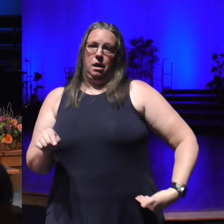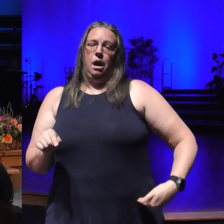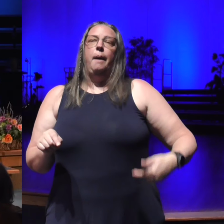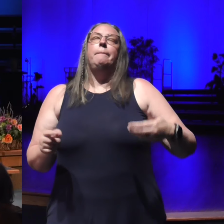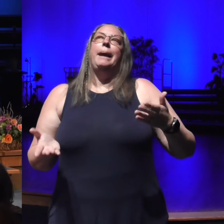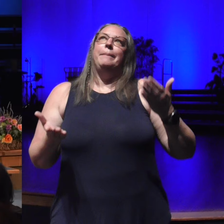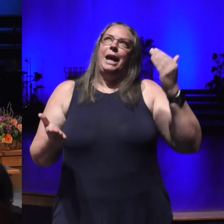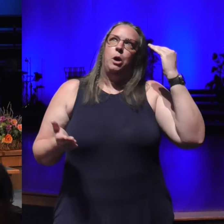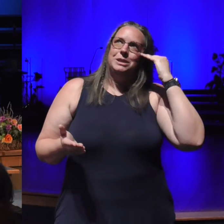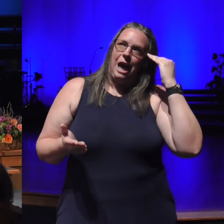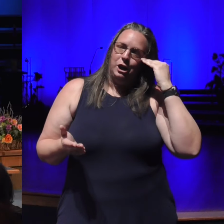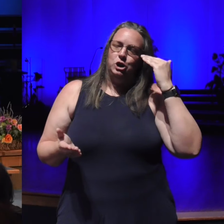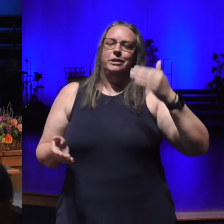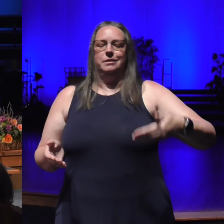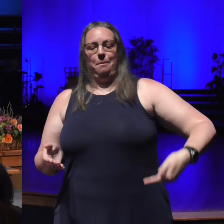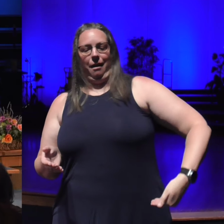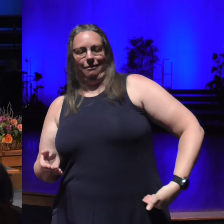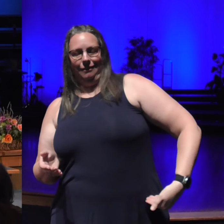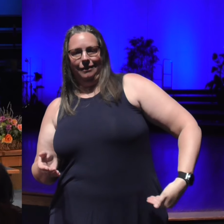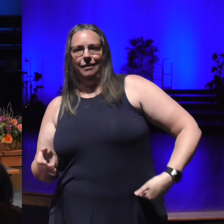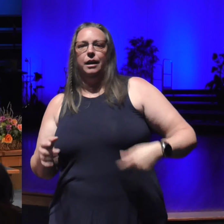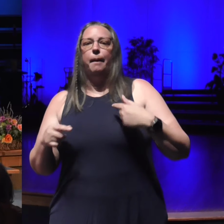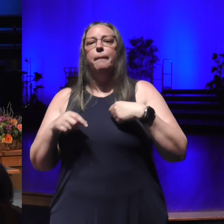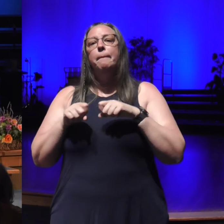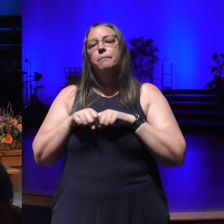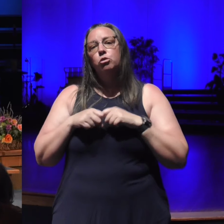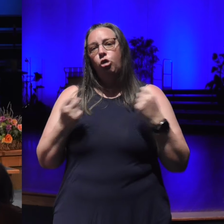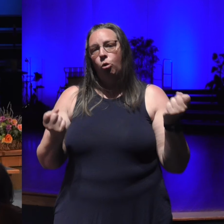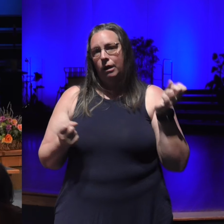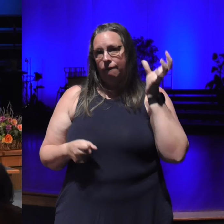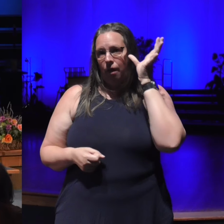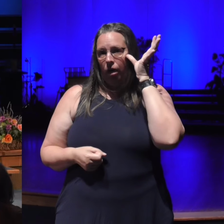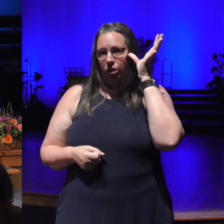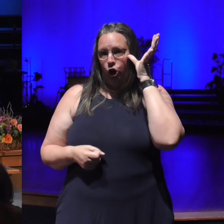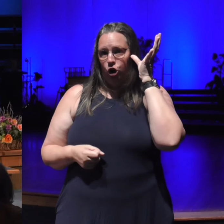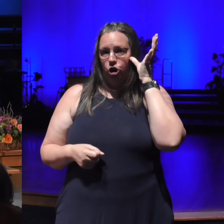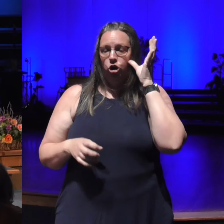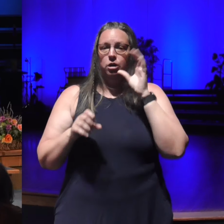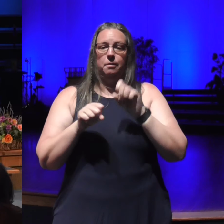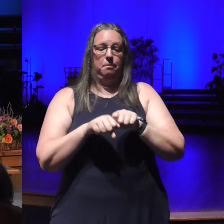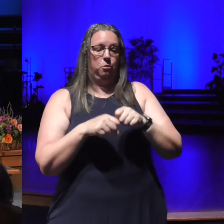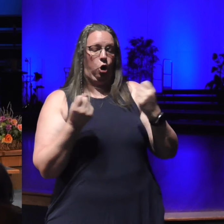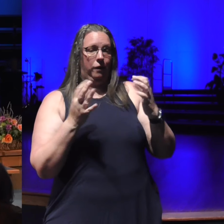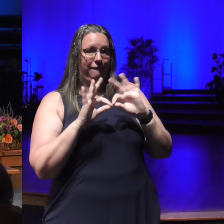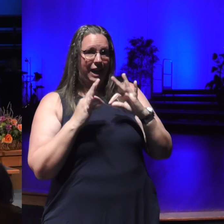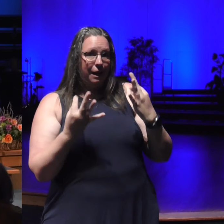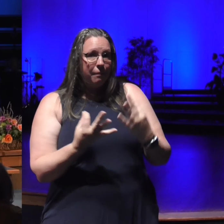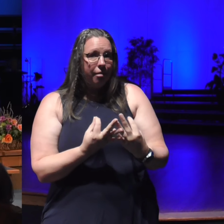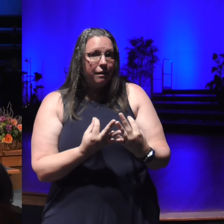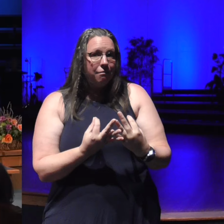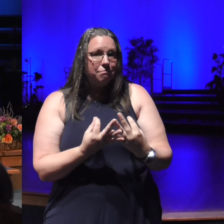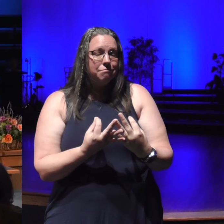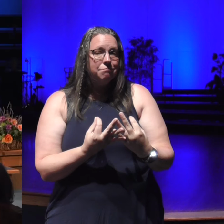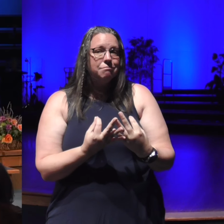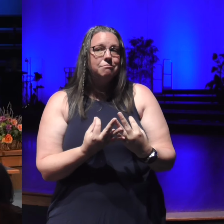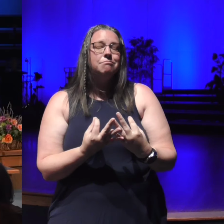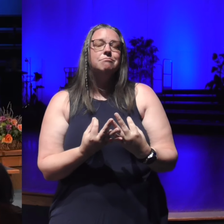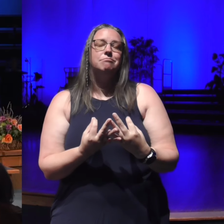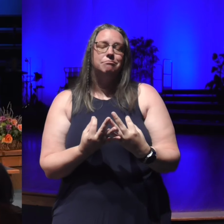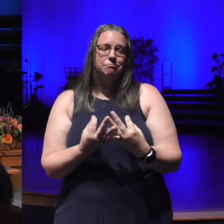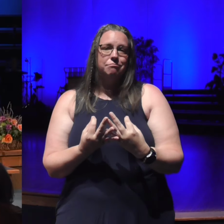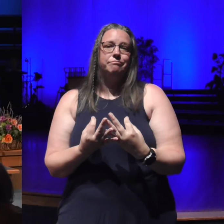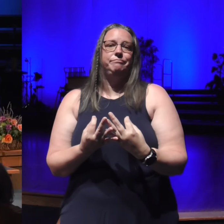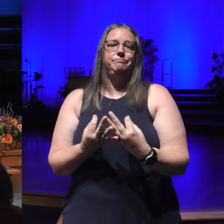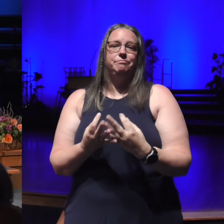conscious story. I am a broken father of a broken family. A broken father of a broken